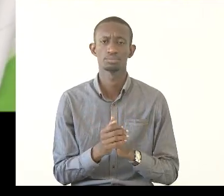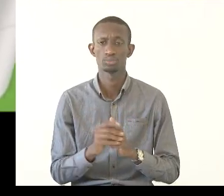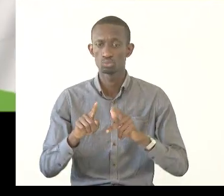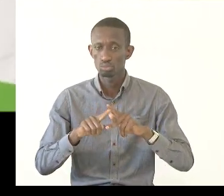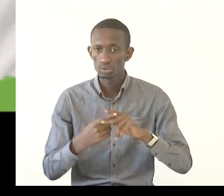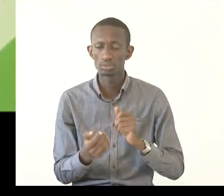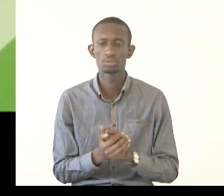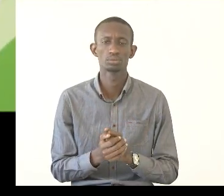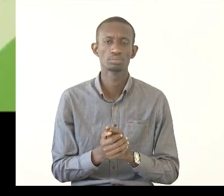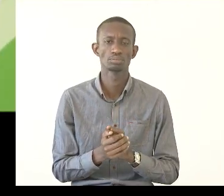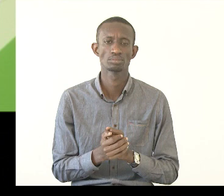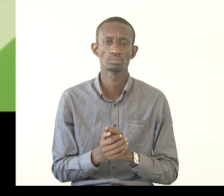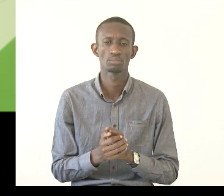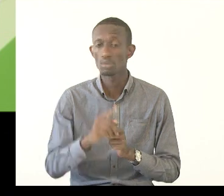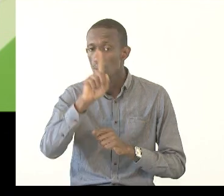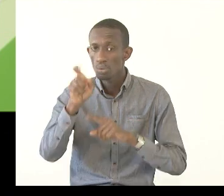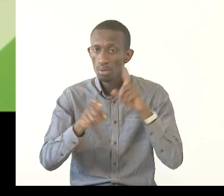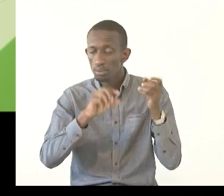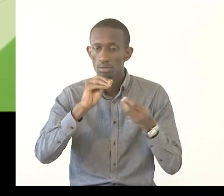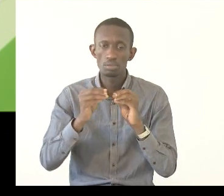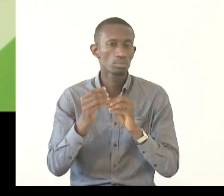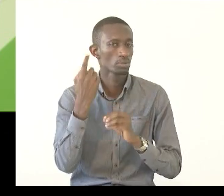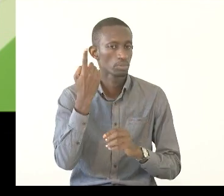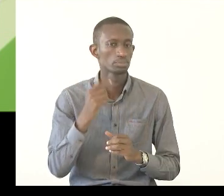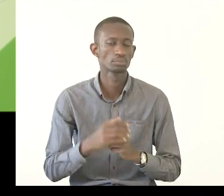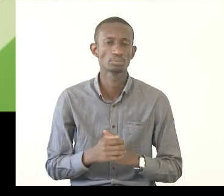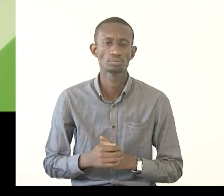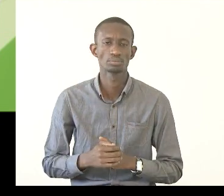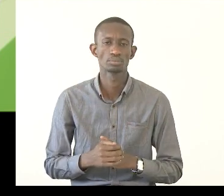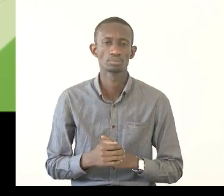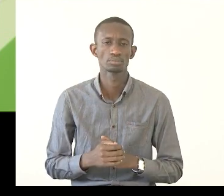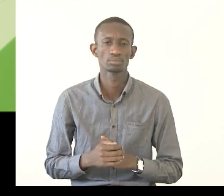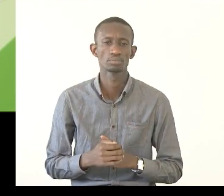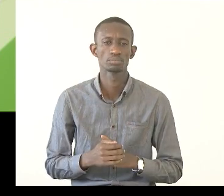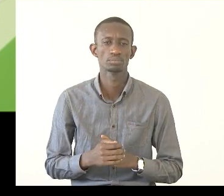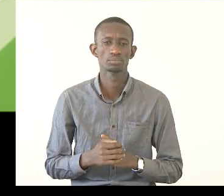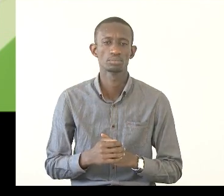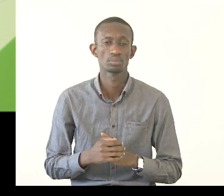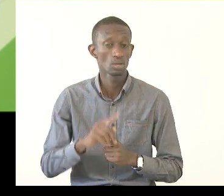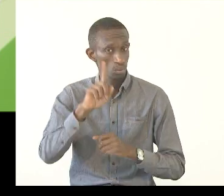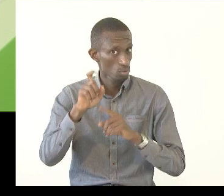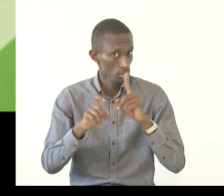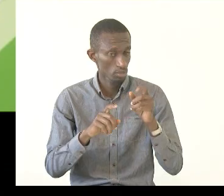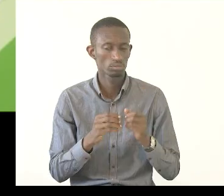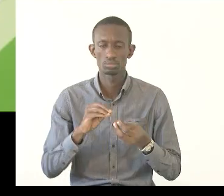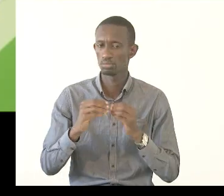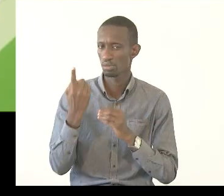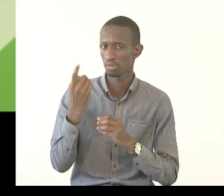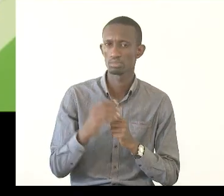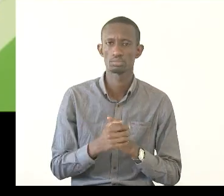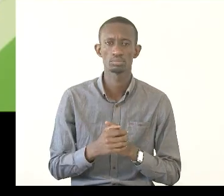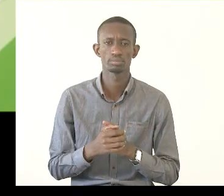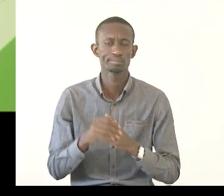1. And that question number 1 is reading. Some reactions of benzene can